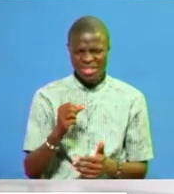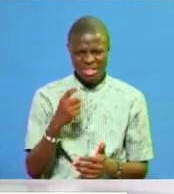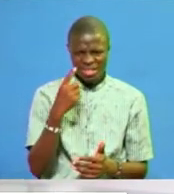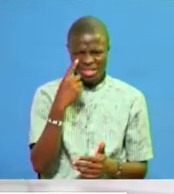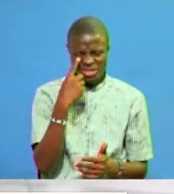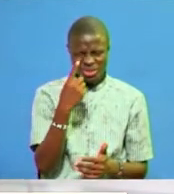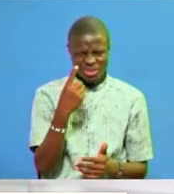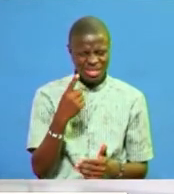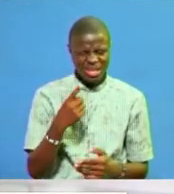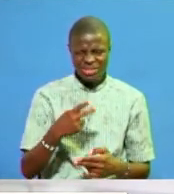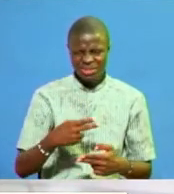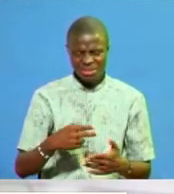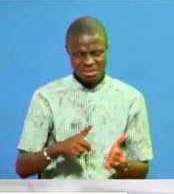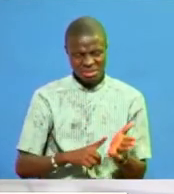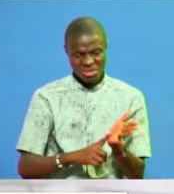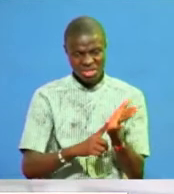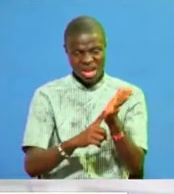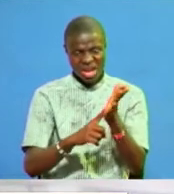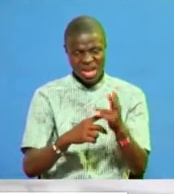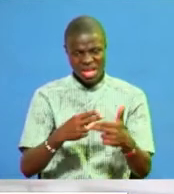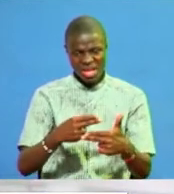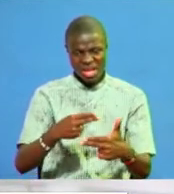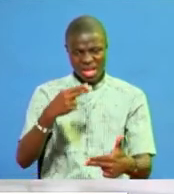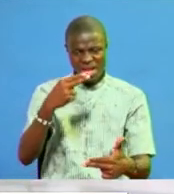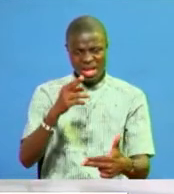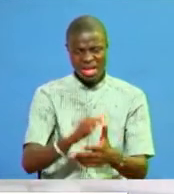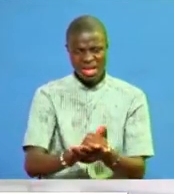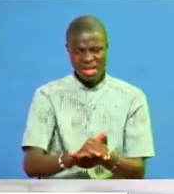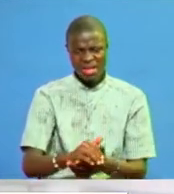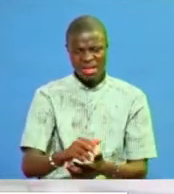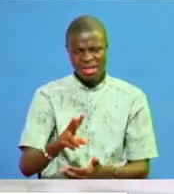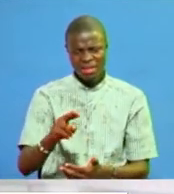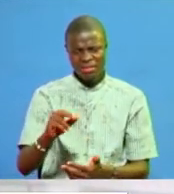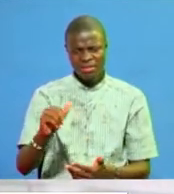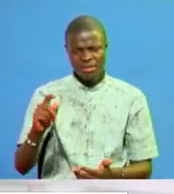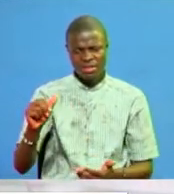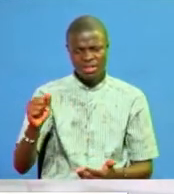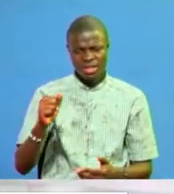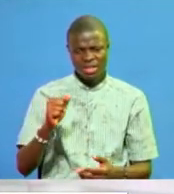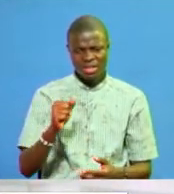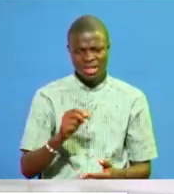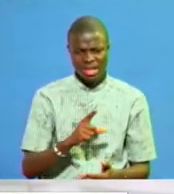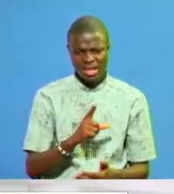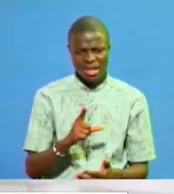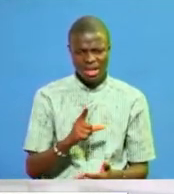regard, what would make one choose it over stable currencies like the US dollar?